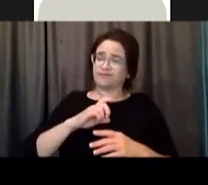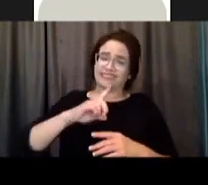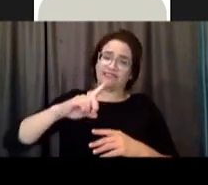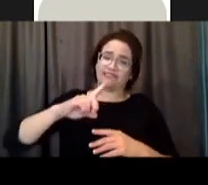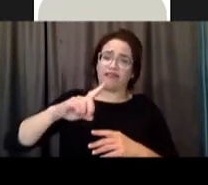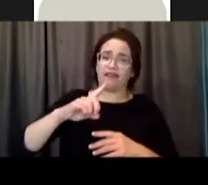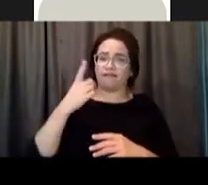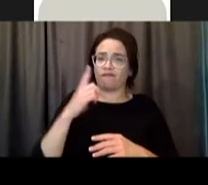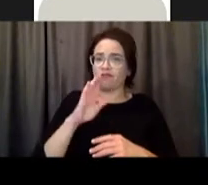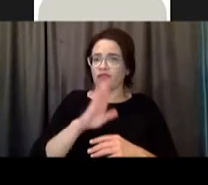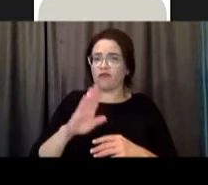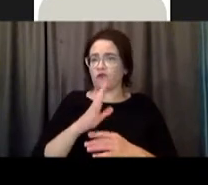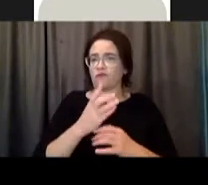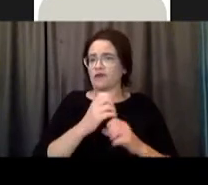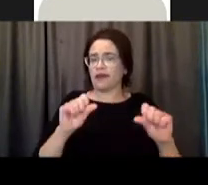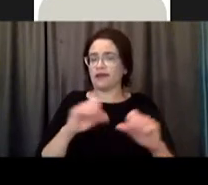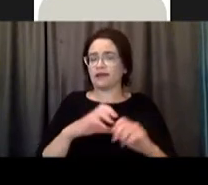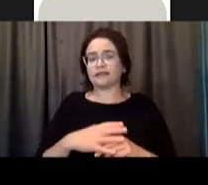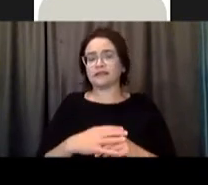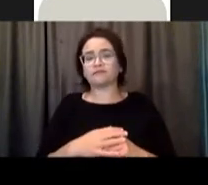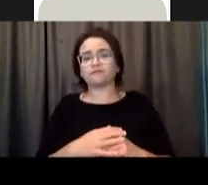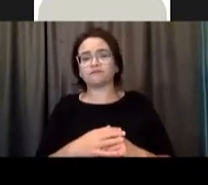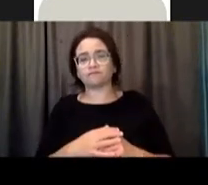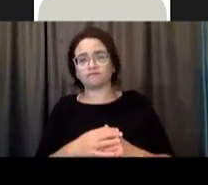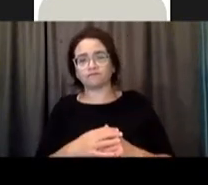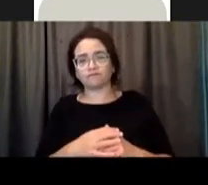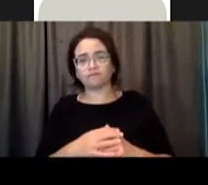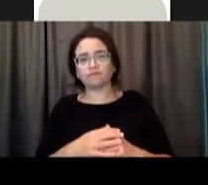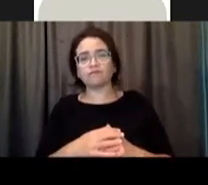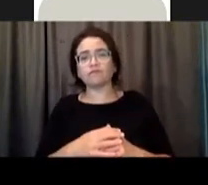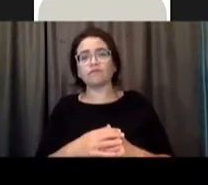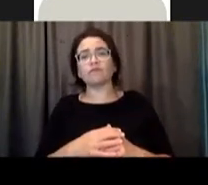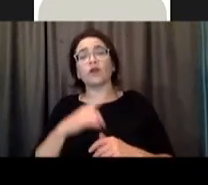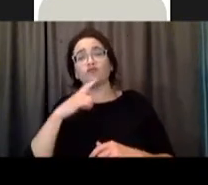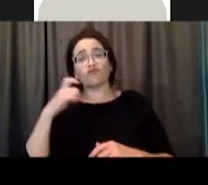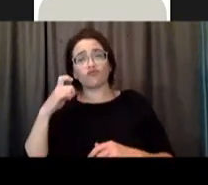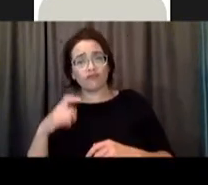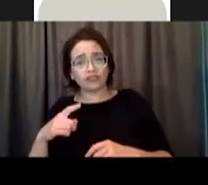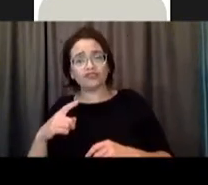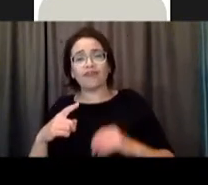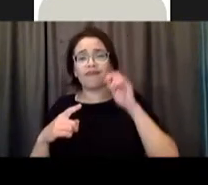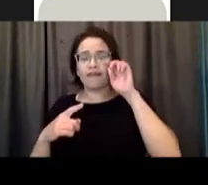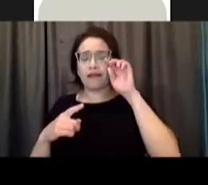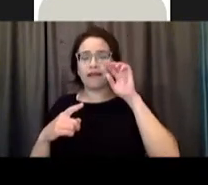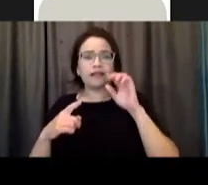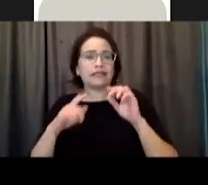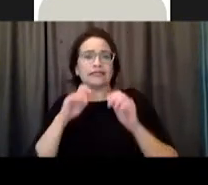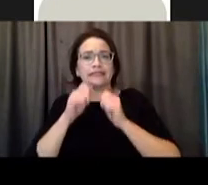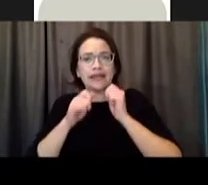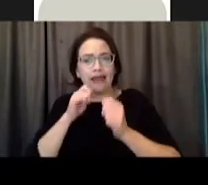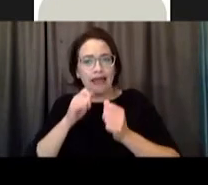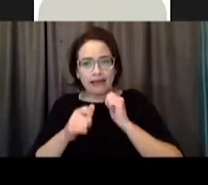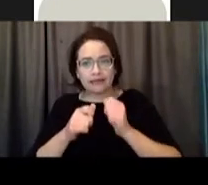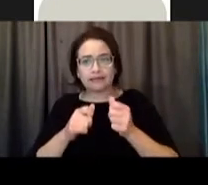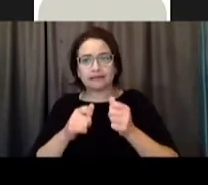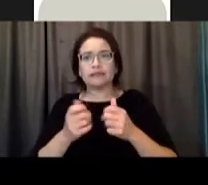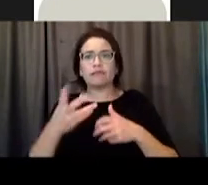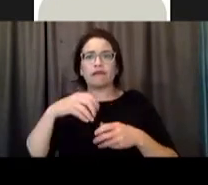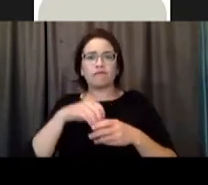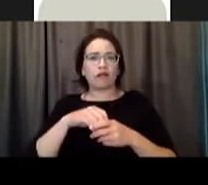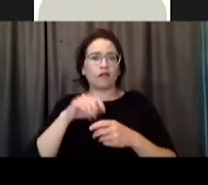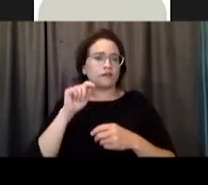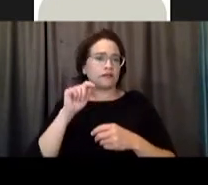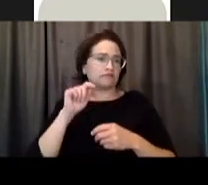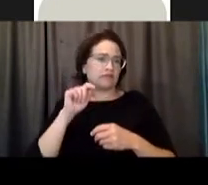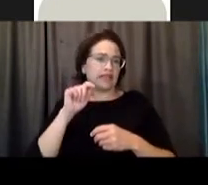Russia, Russia denied its role in the Holodomor, Russia today denies any active role in the Donbass, or the eastern part of Ukraine,